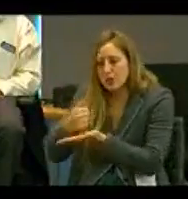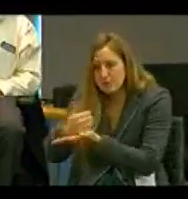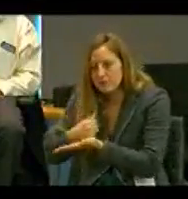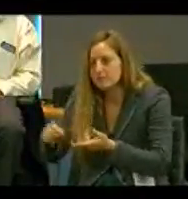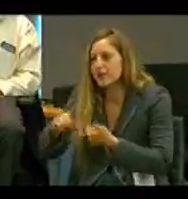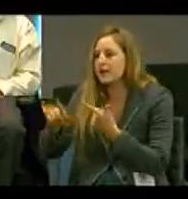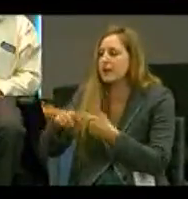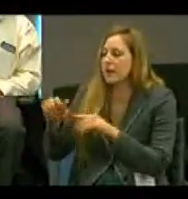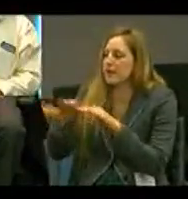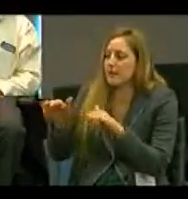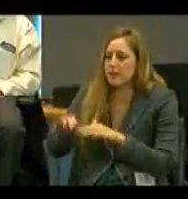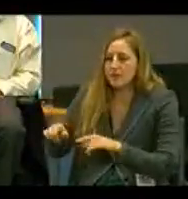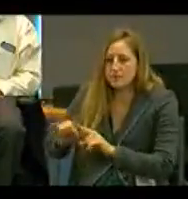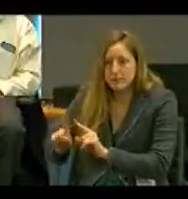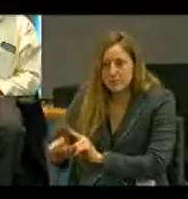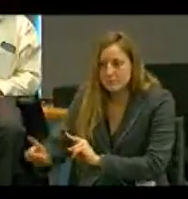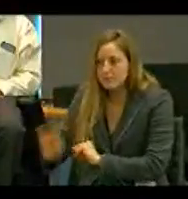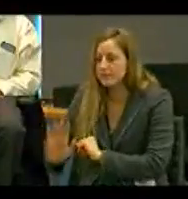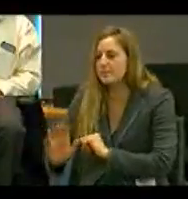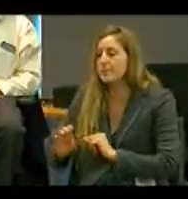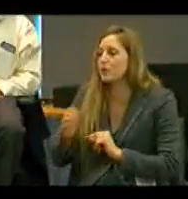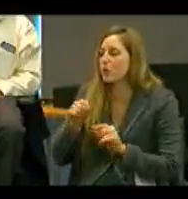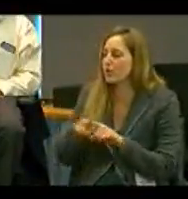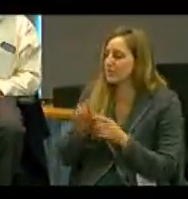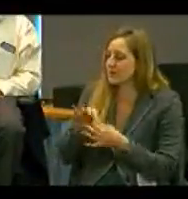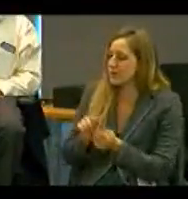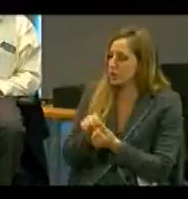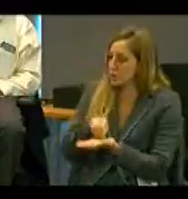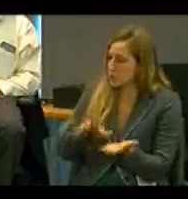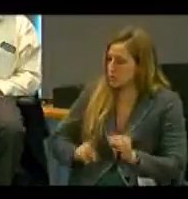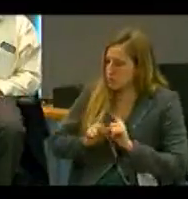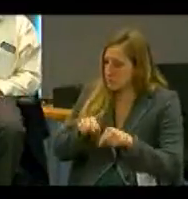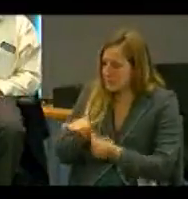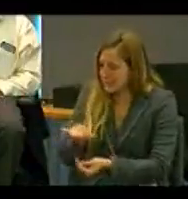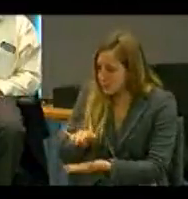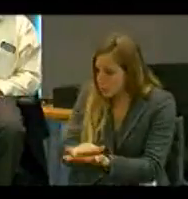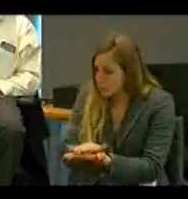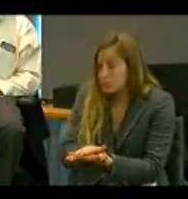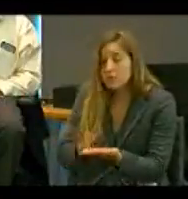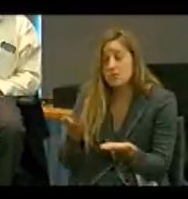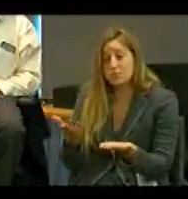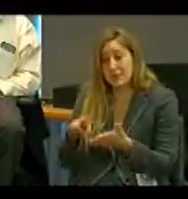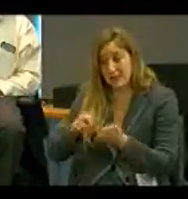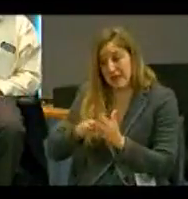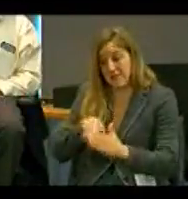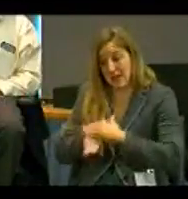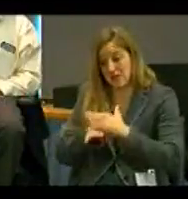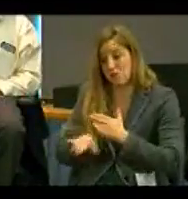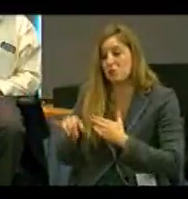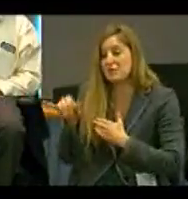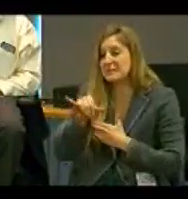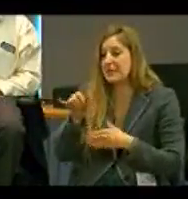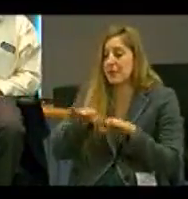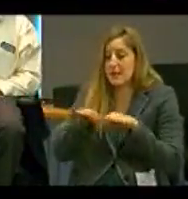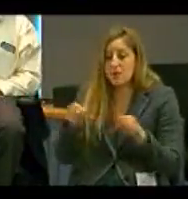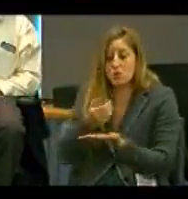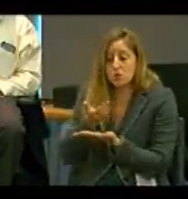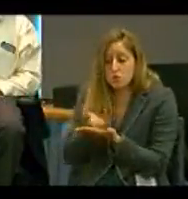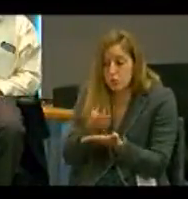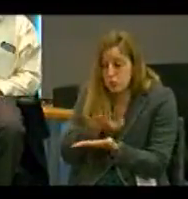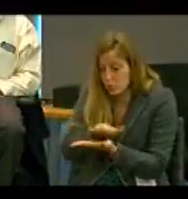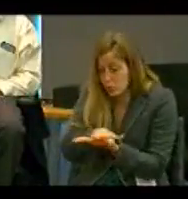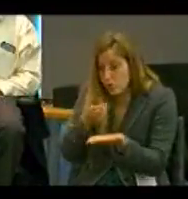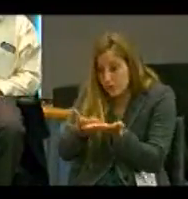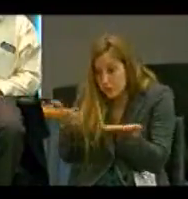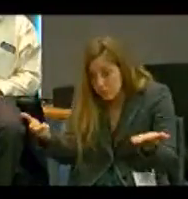this amongst children attending the same schools, so would have access presumably to the same level of school level resources. In the last